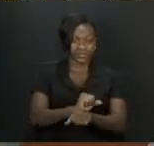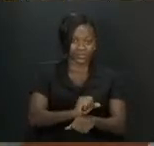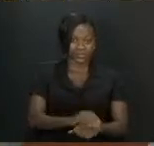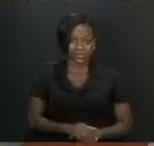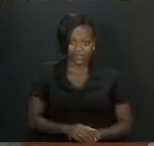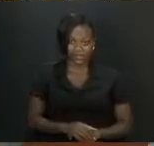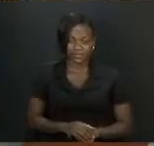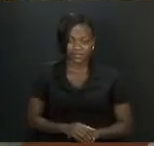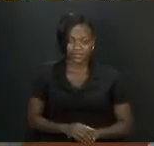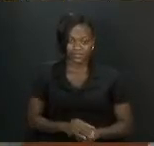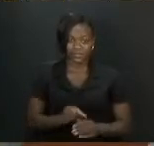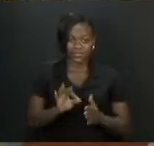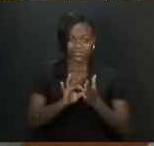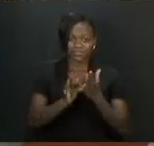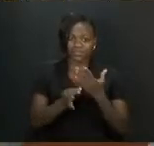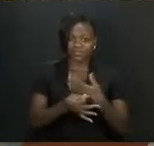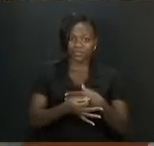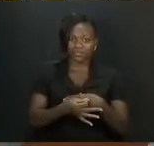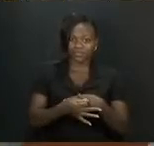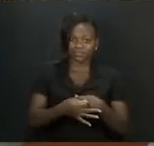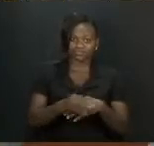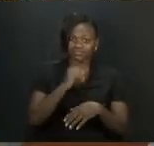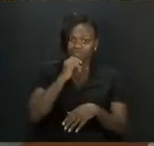in February. We are not late at all.